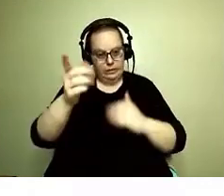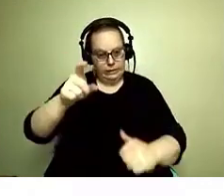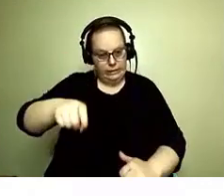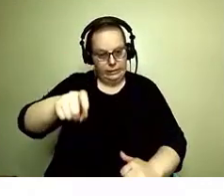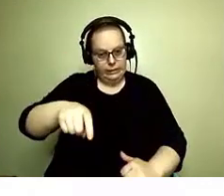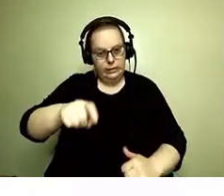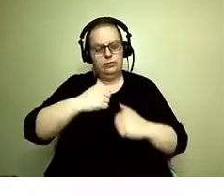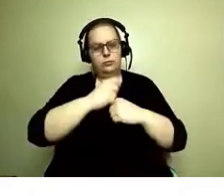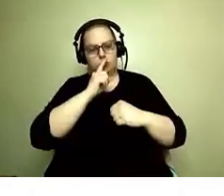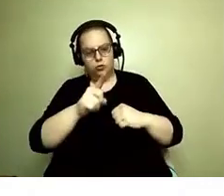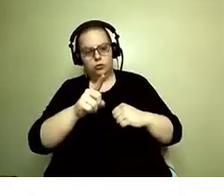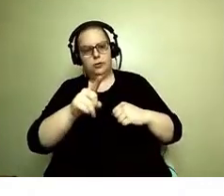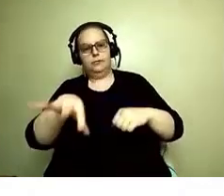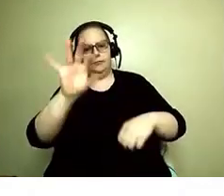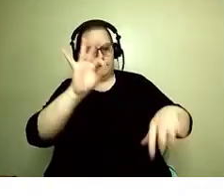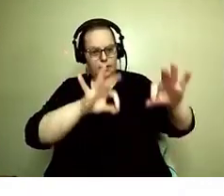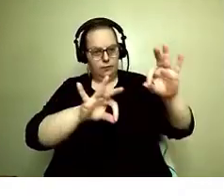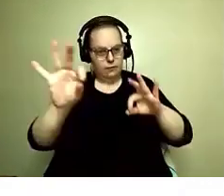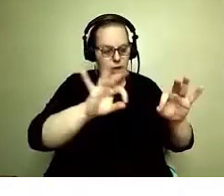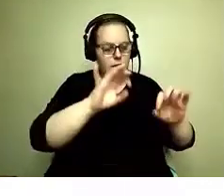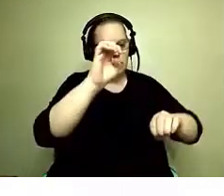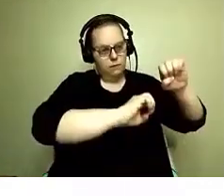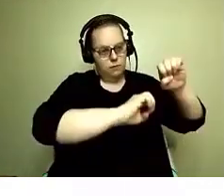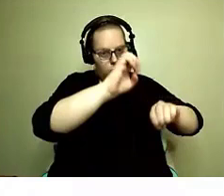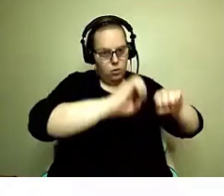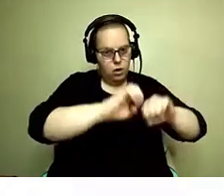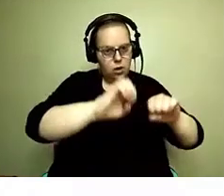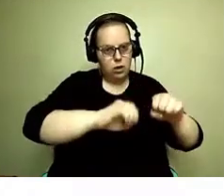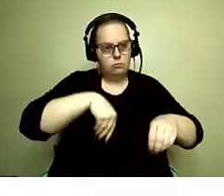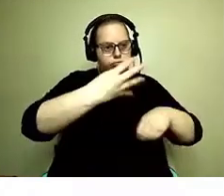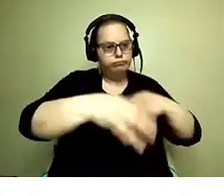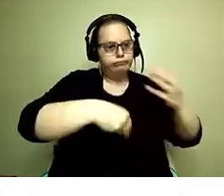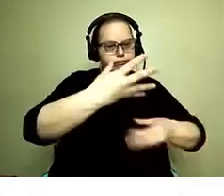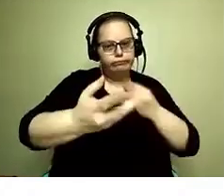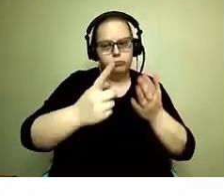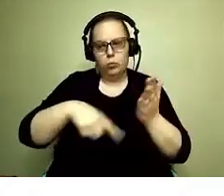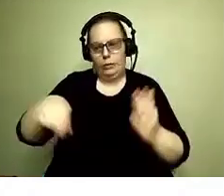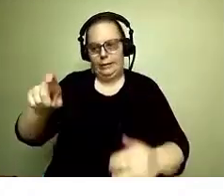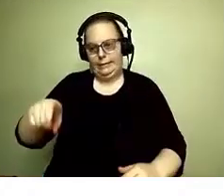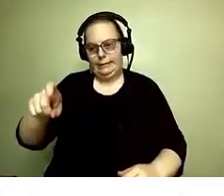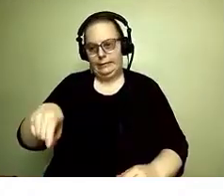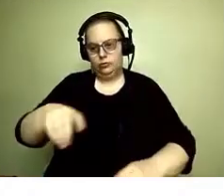identified, located, and evaluated according to IDEA.